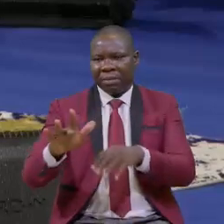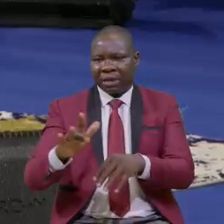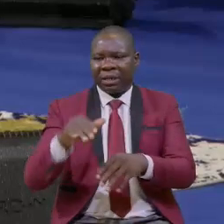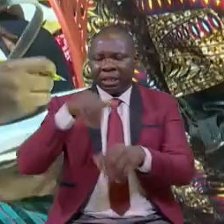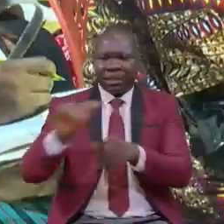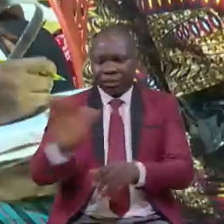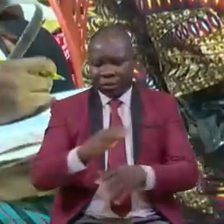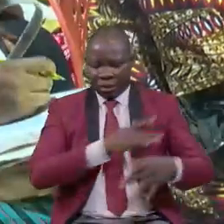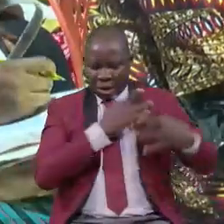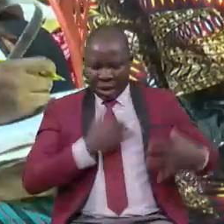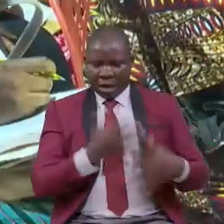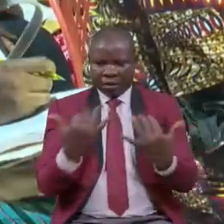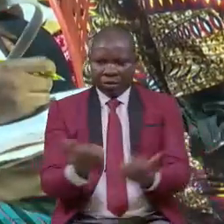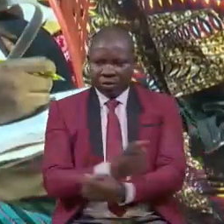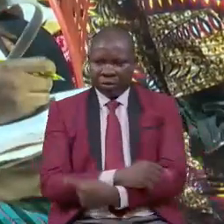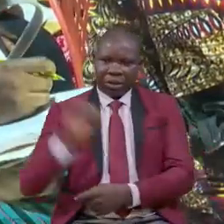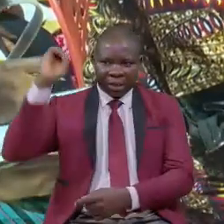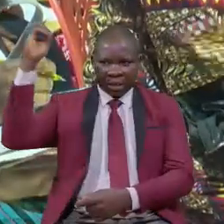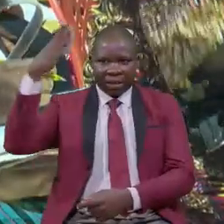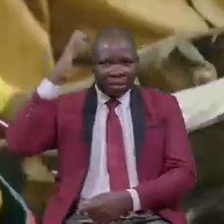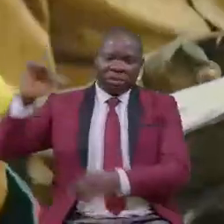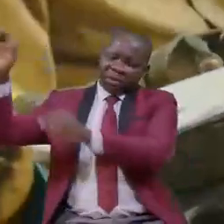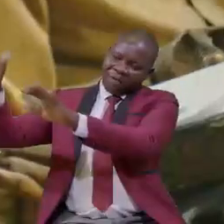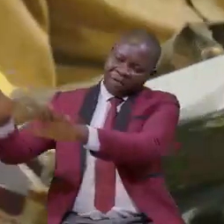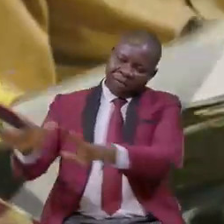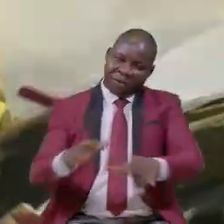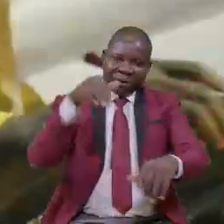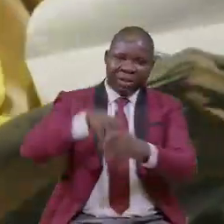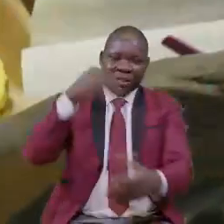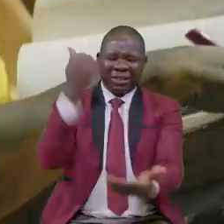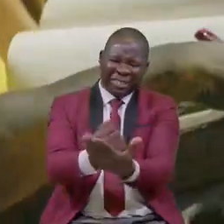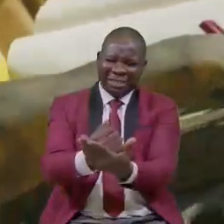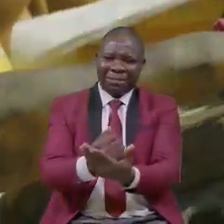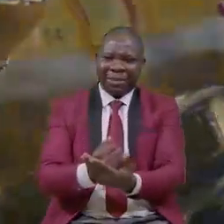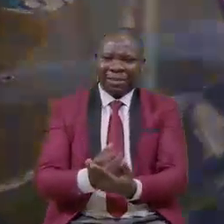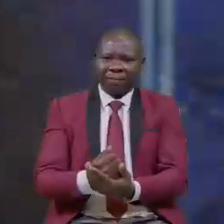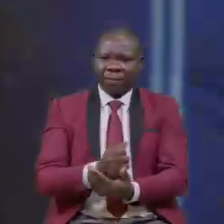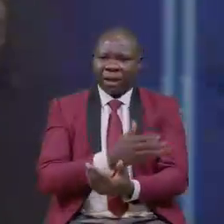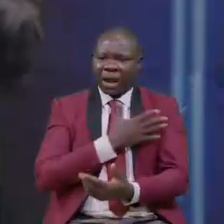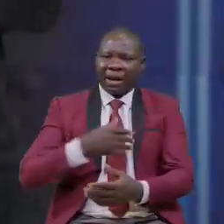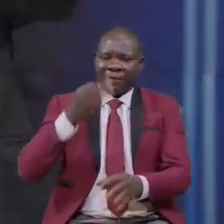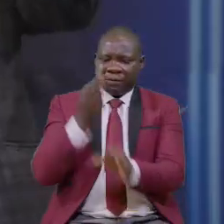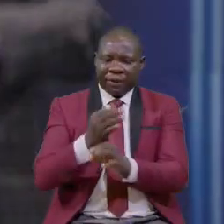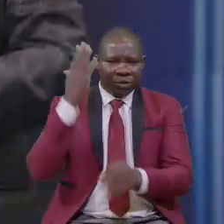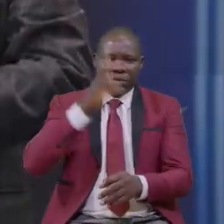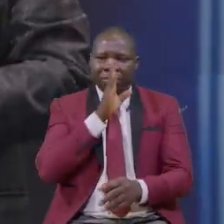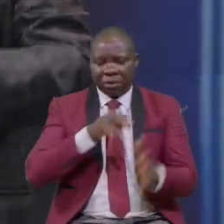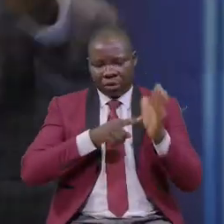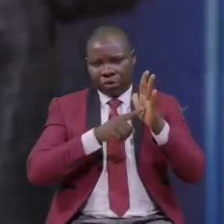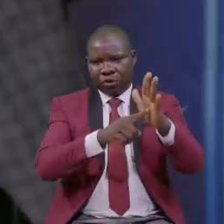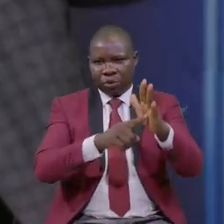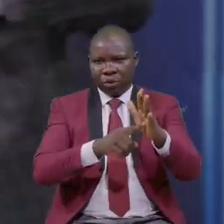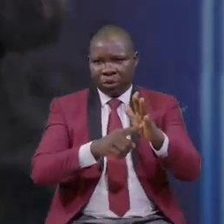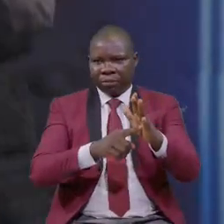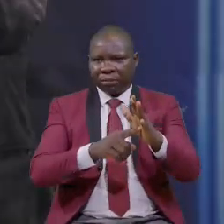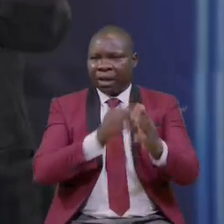flow in. Amen. Amen. And faith will be exercised. And the grace